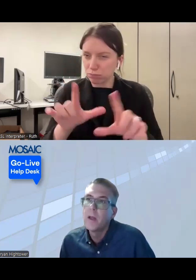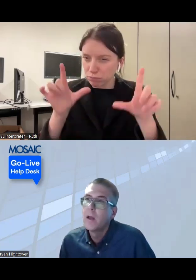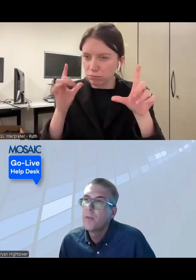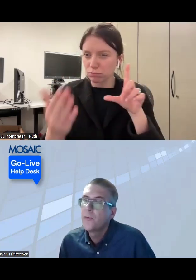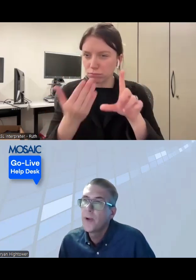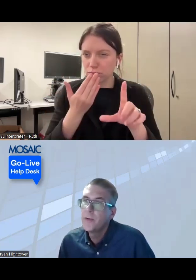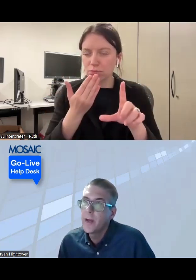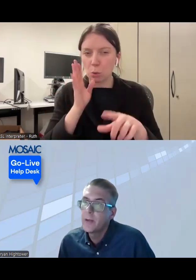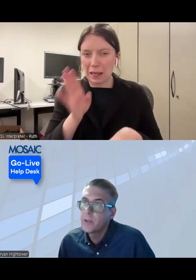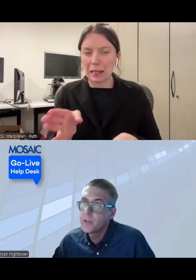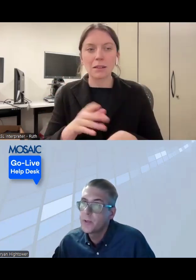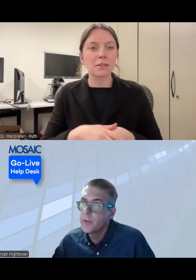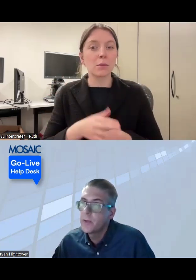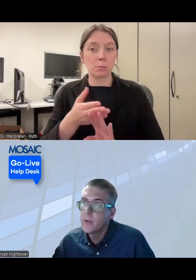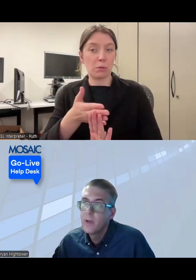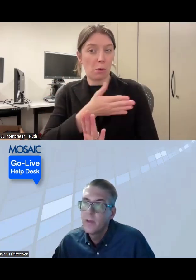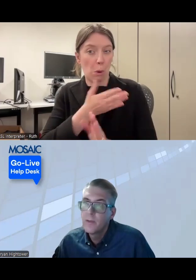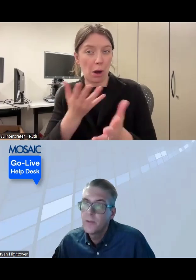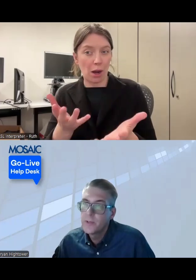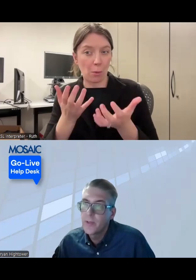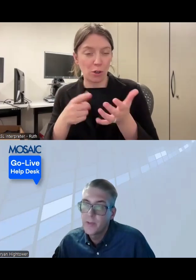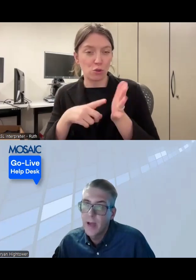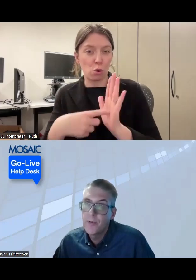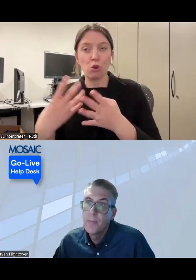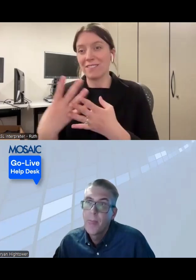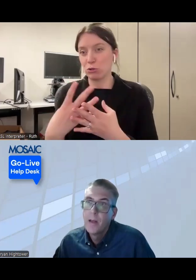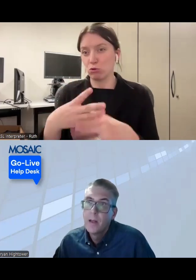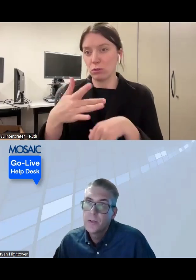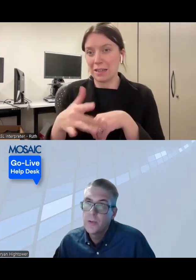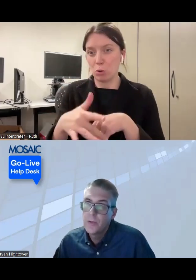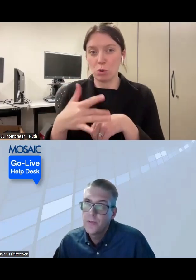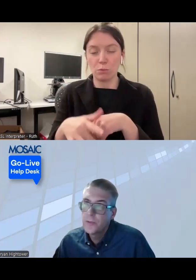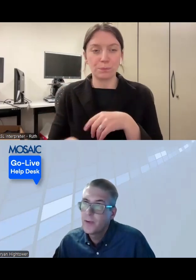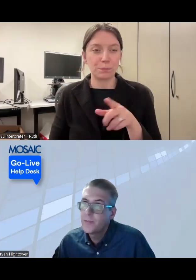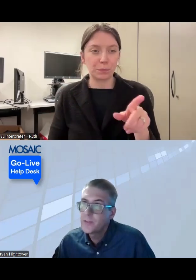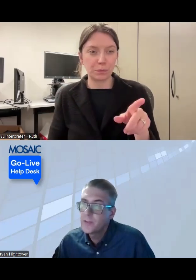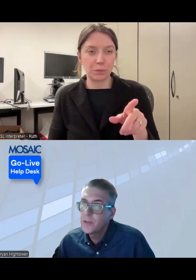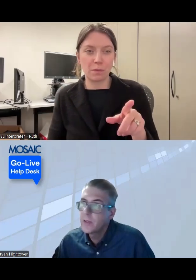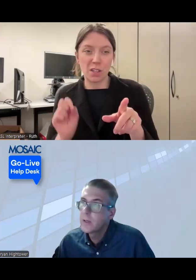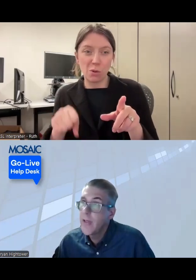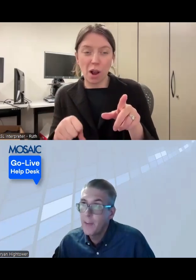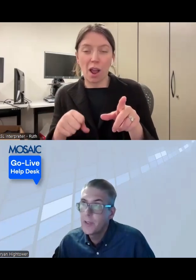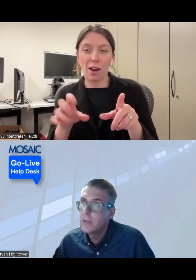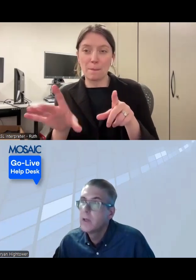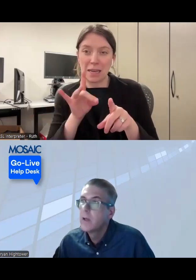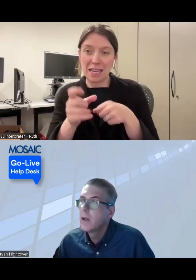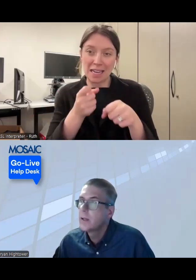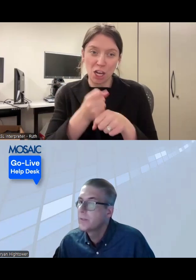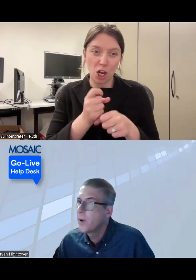But before I do that, I want to show you the filters on the top. So you can filter by fiscal year,